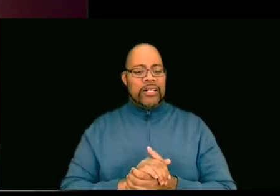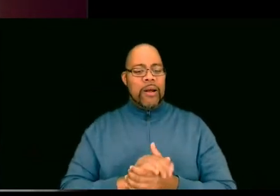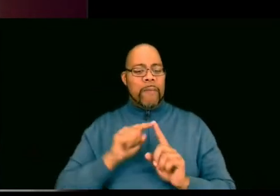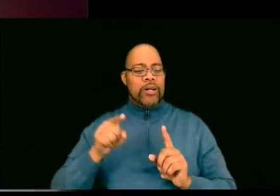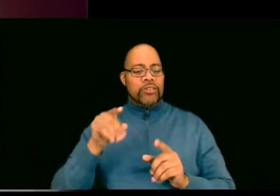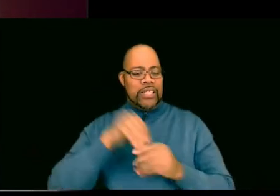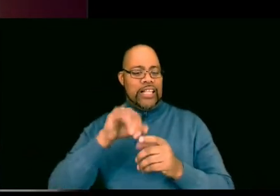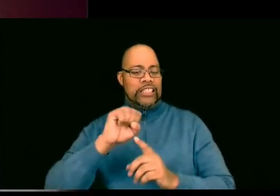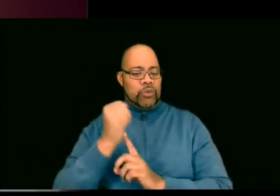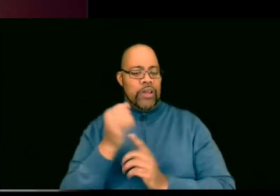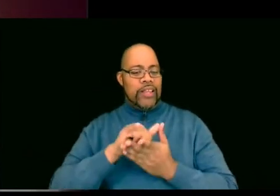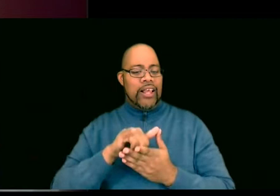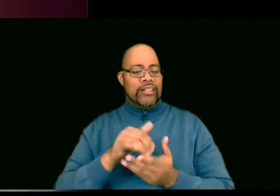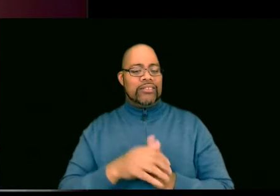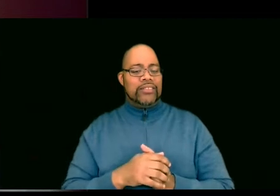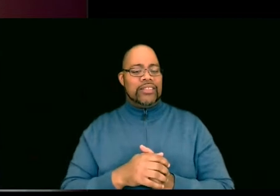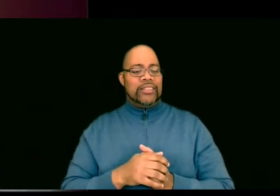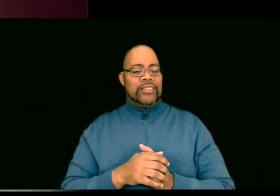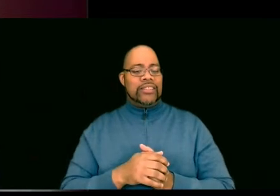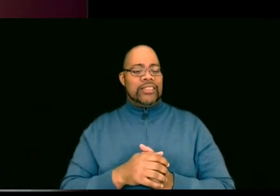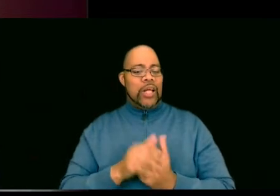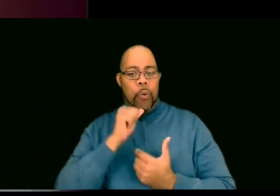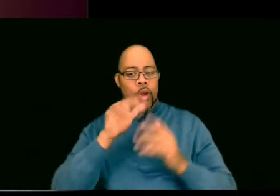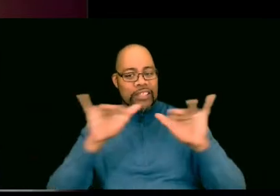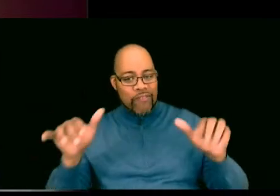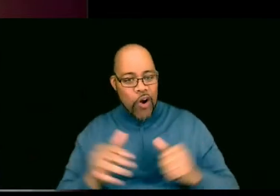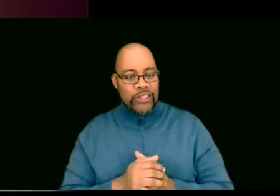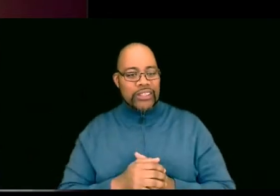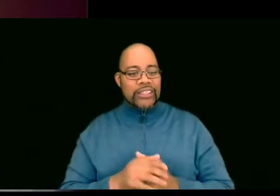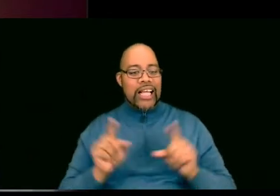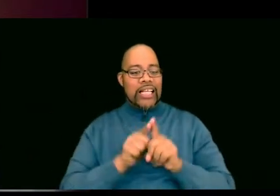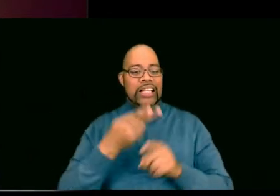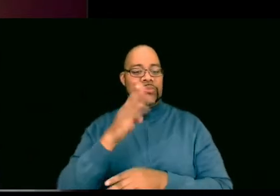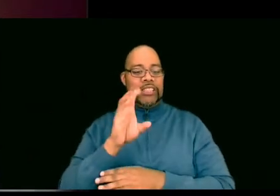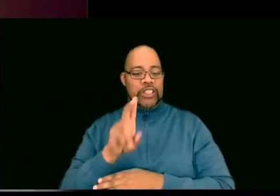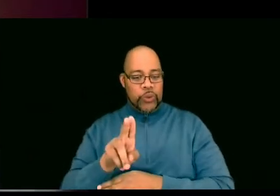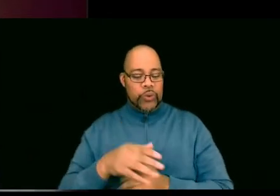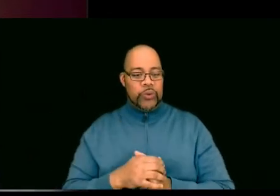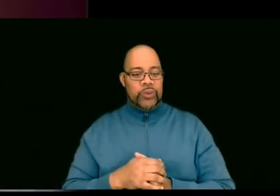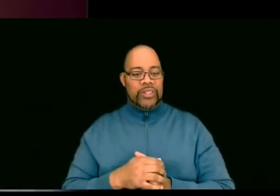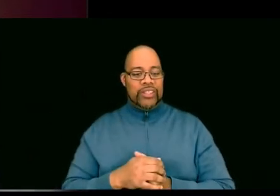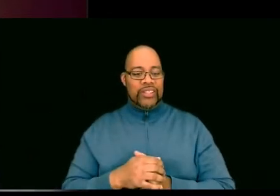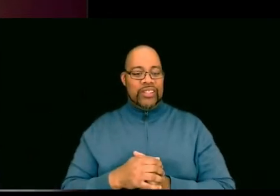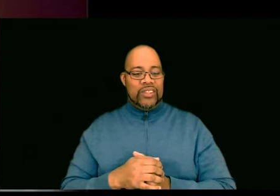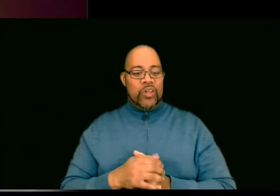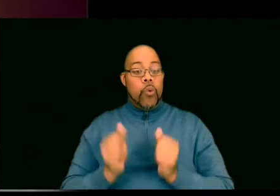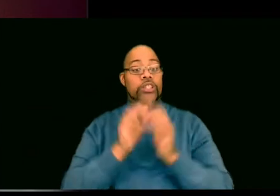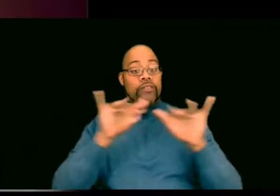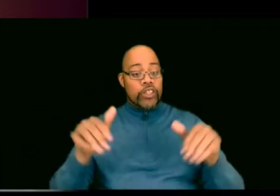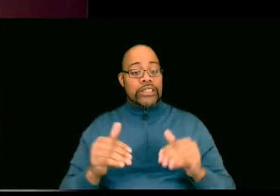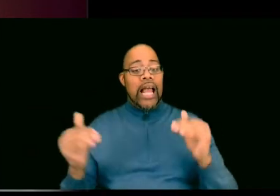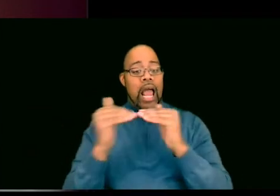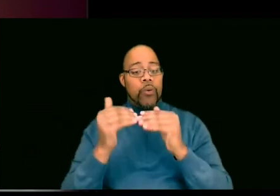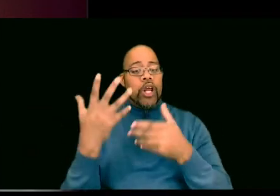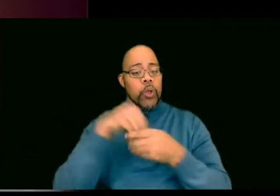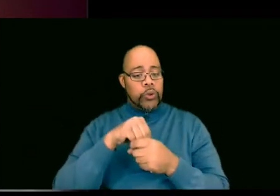you, even if you've been in other situations where they weren't as diverse as an HBCU, there wasn't. So with